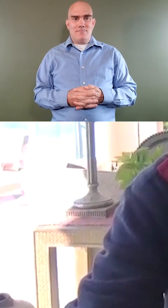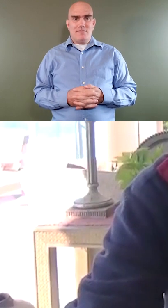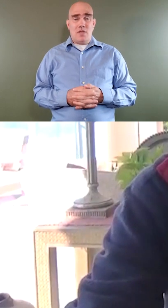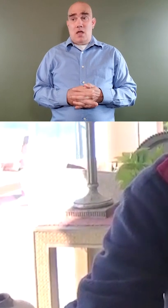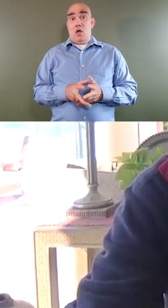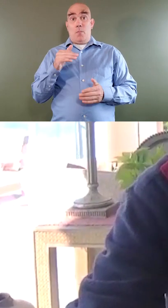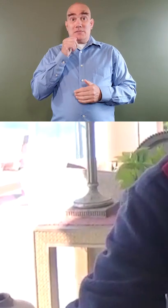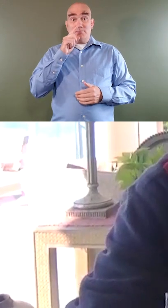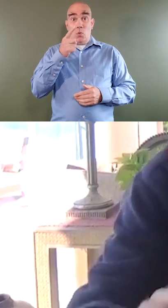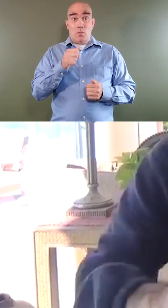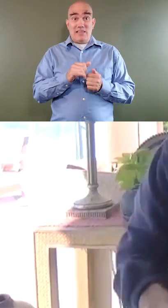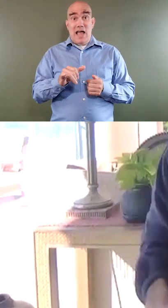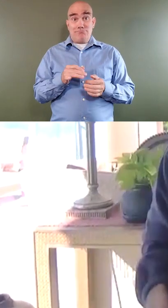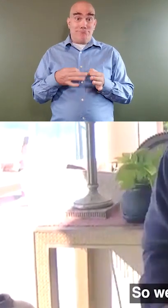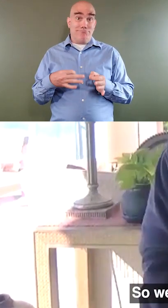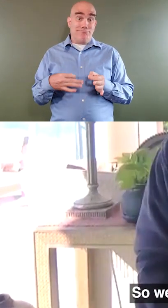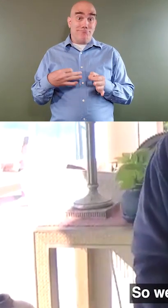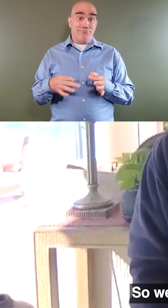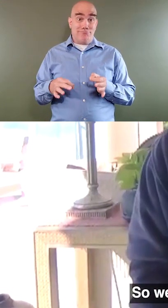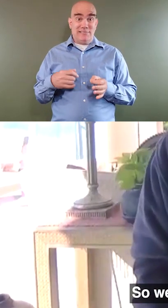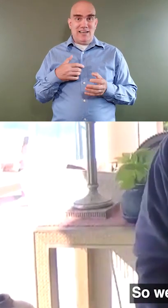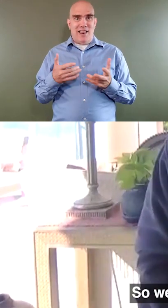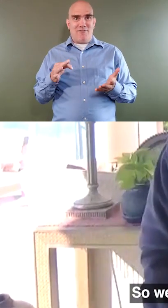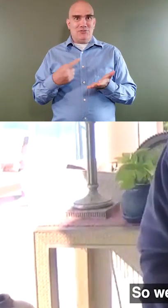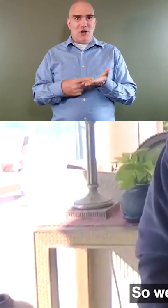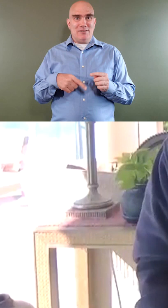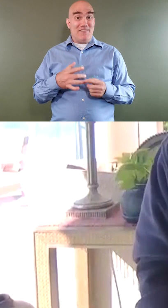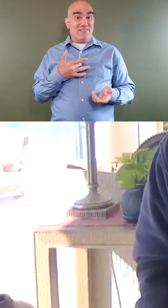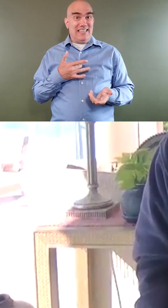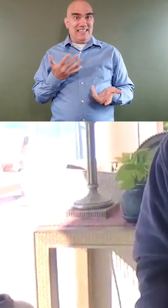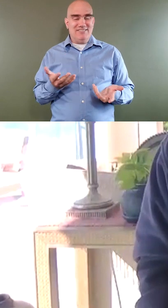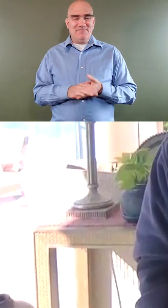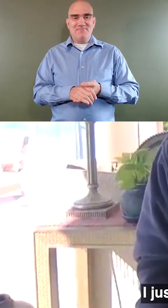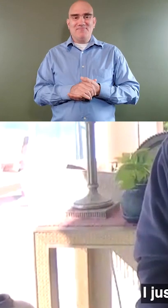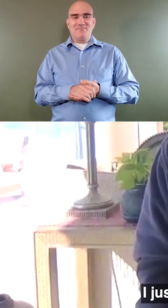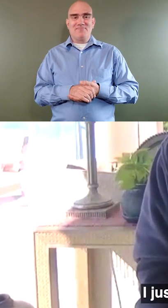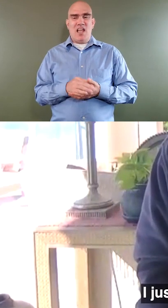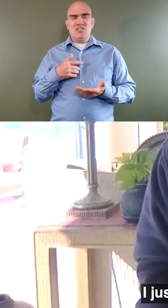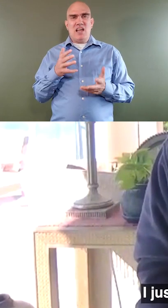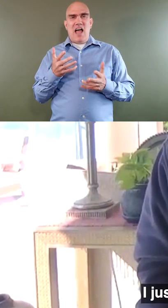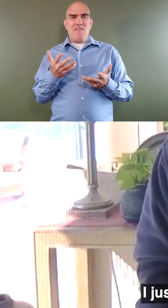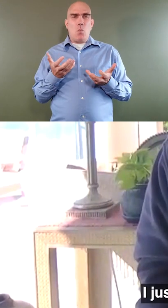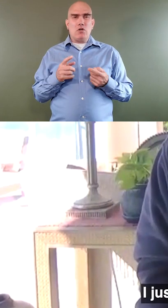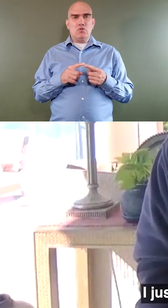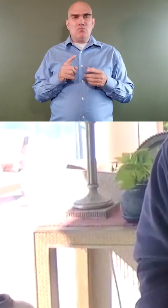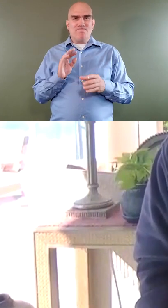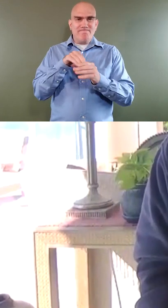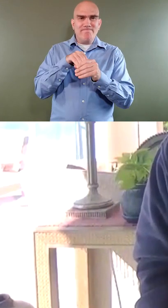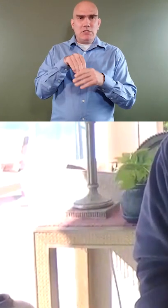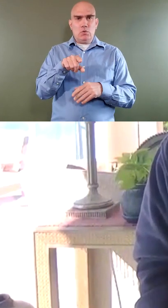Well, I hope I haven't bored you with that. So we did a lot of talking about feeling. I just kind of want to instill in